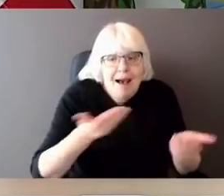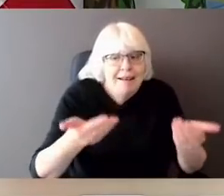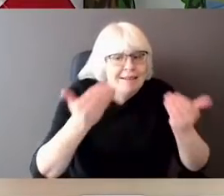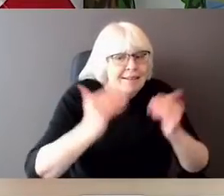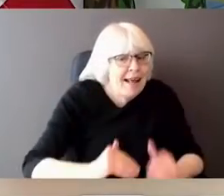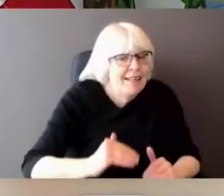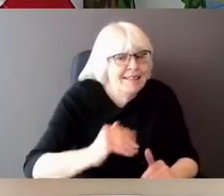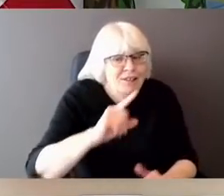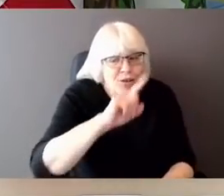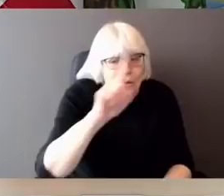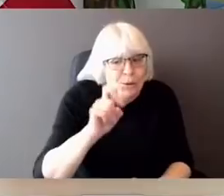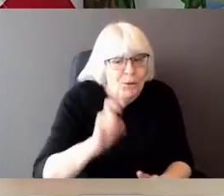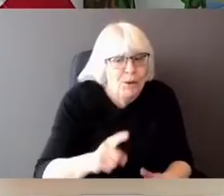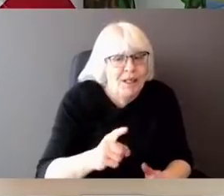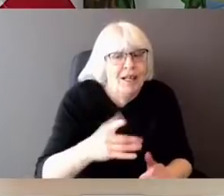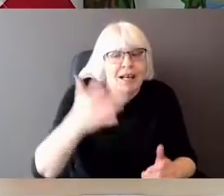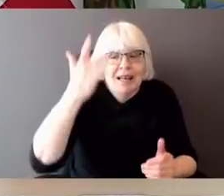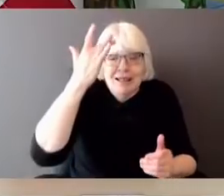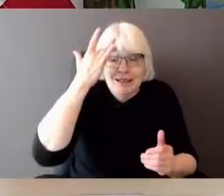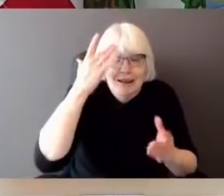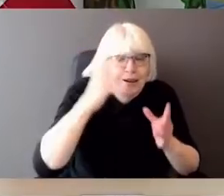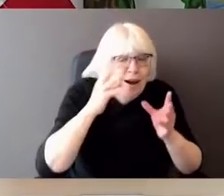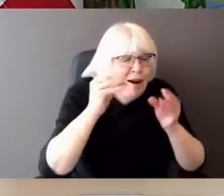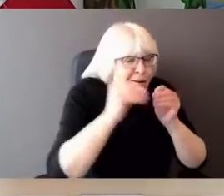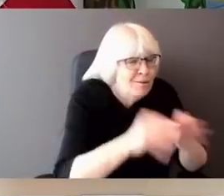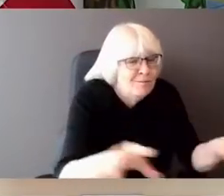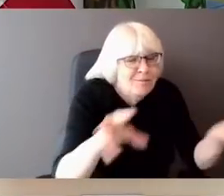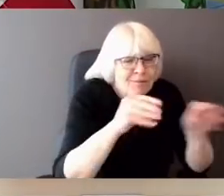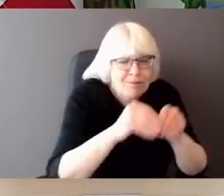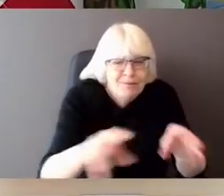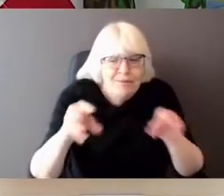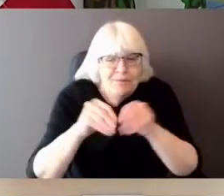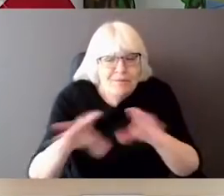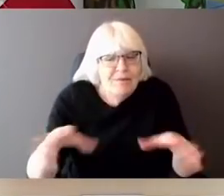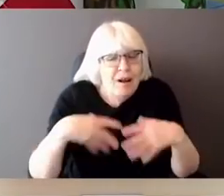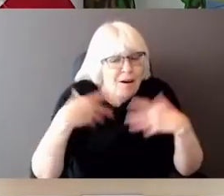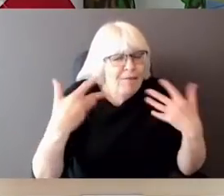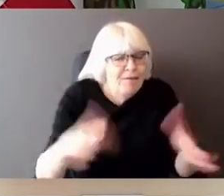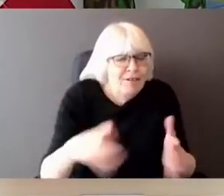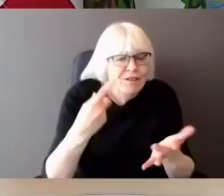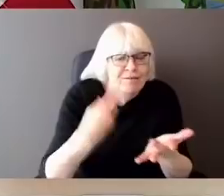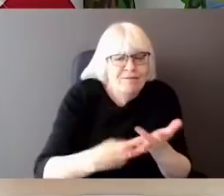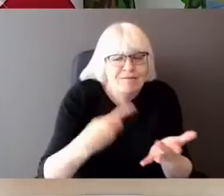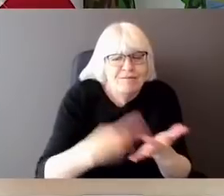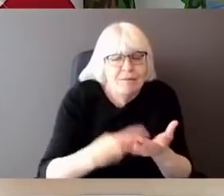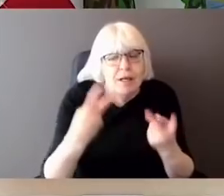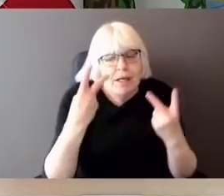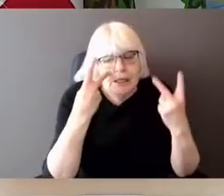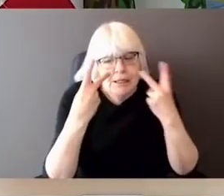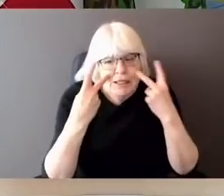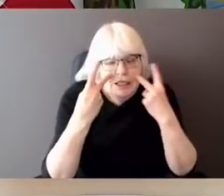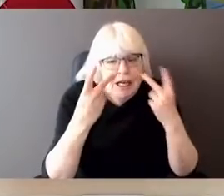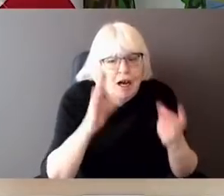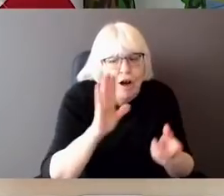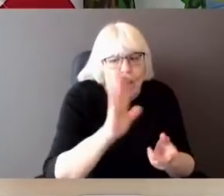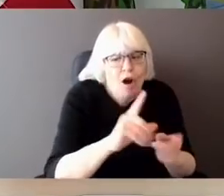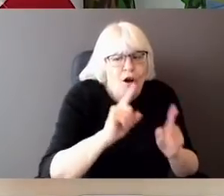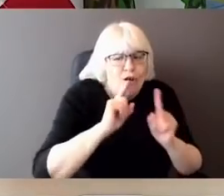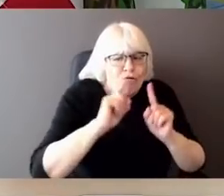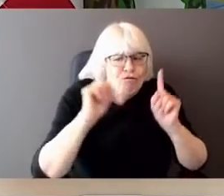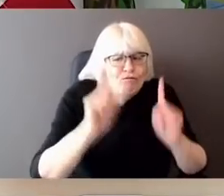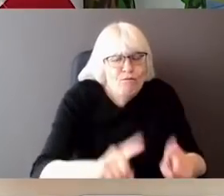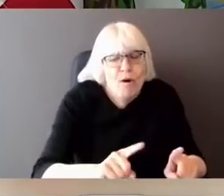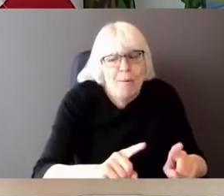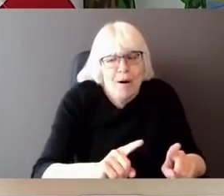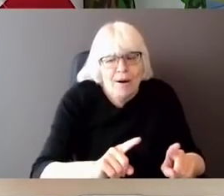mean, we've talked about this before. I see that some of the reports for congregate settings that have had